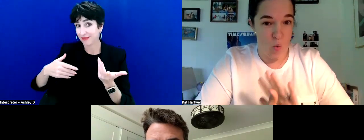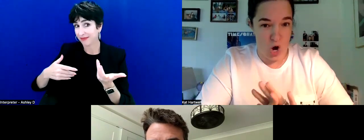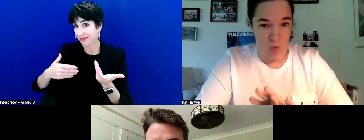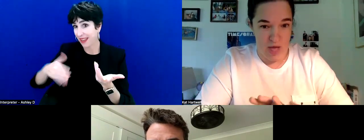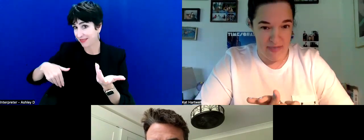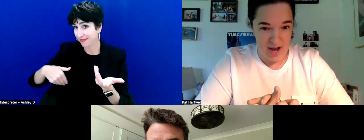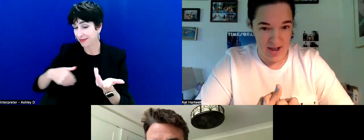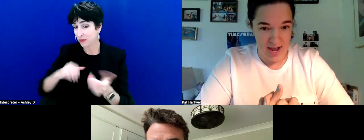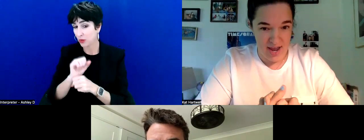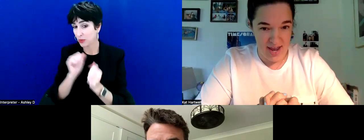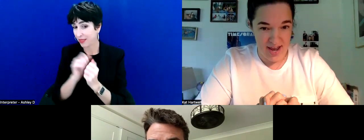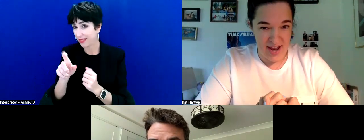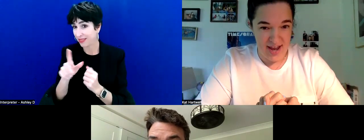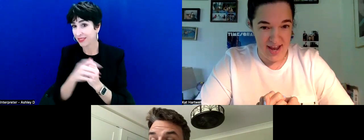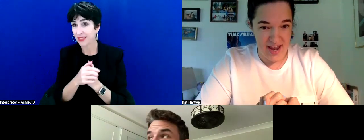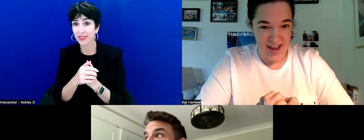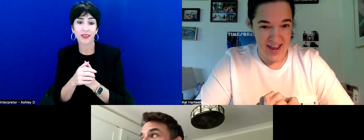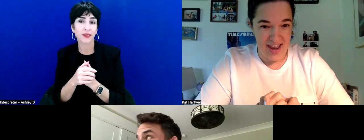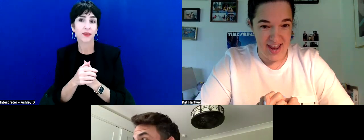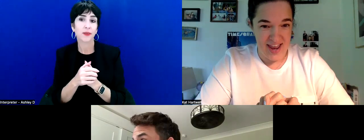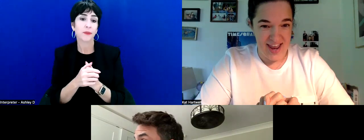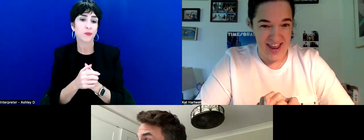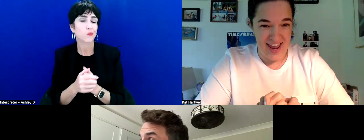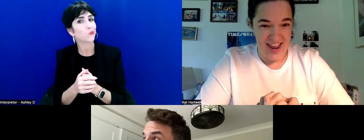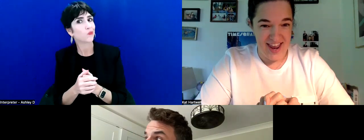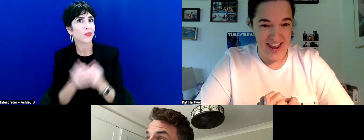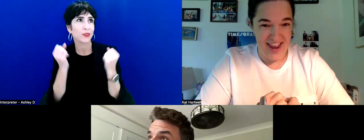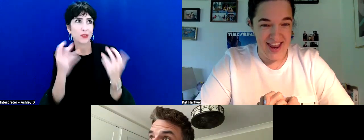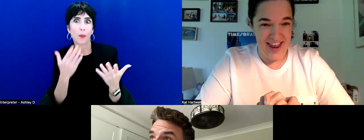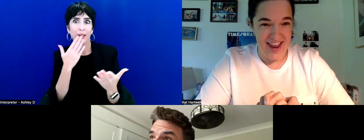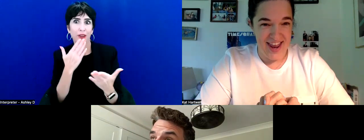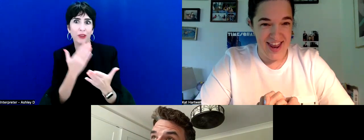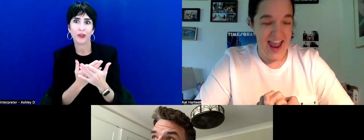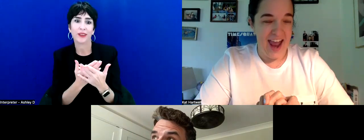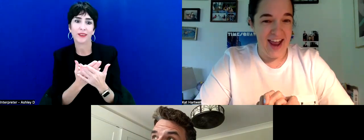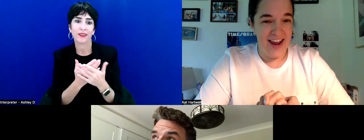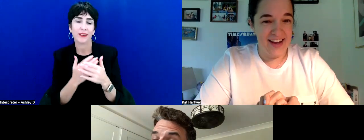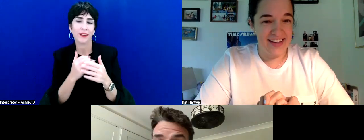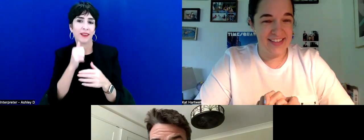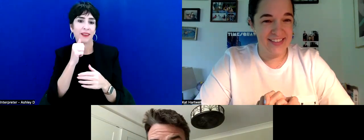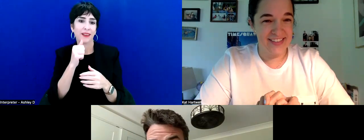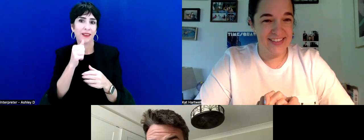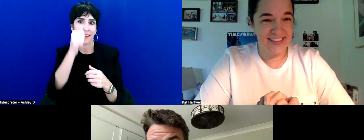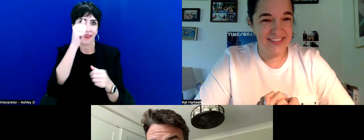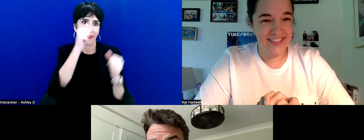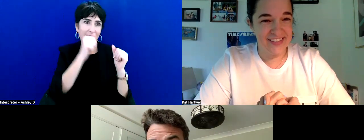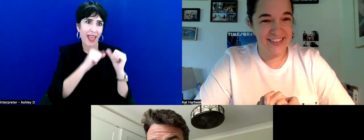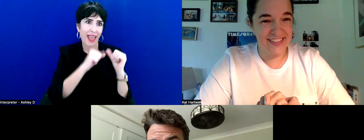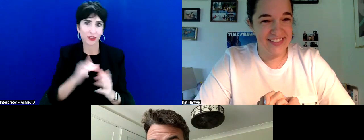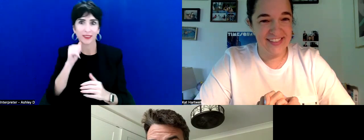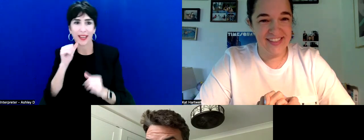yet worked with? Oh, I mean, there's so many good actors and actors and actresses